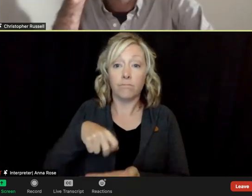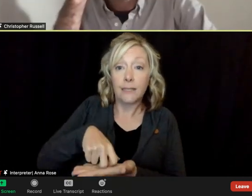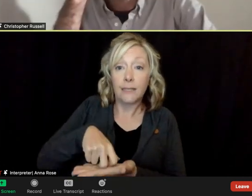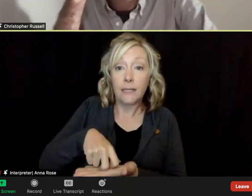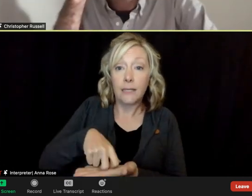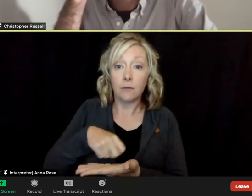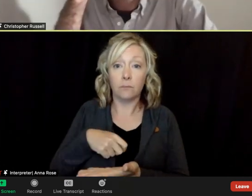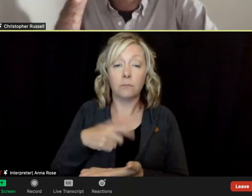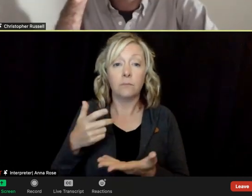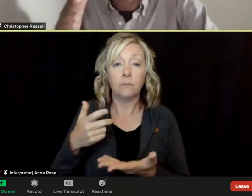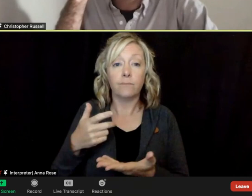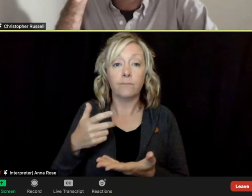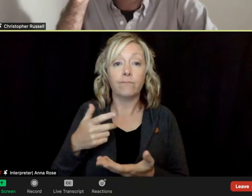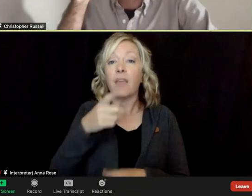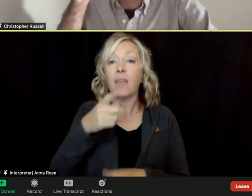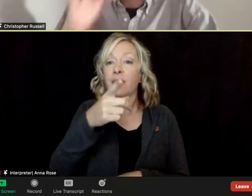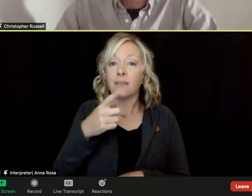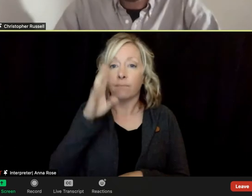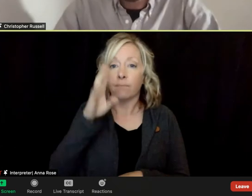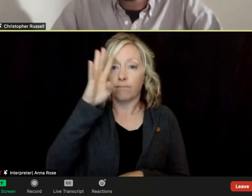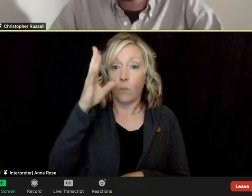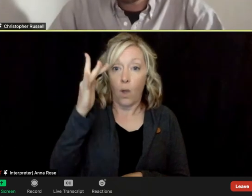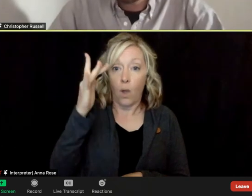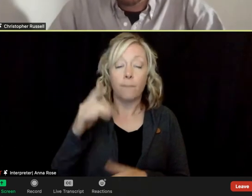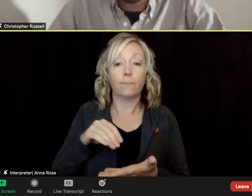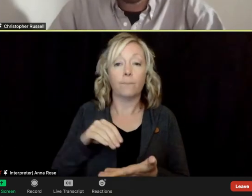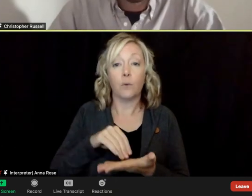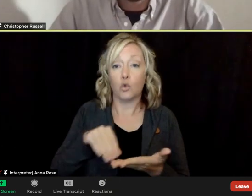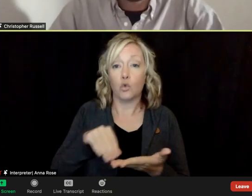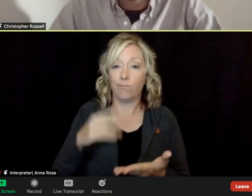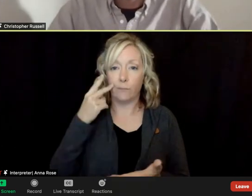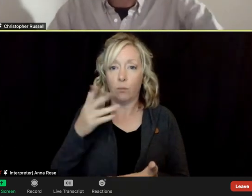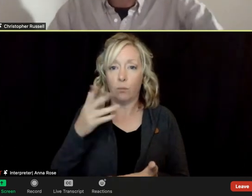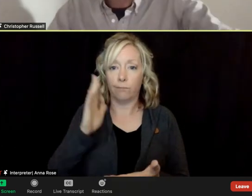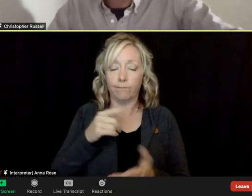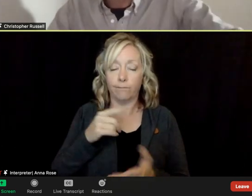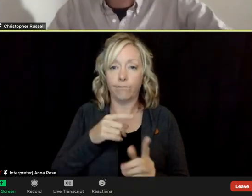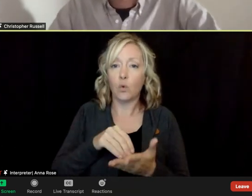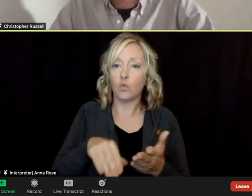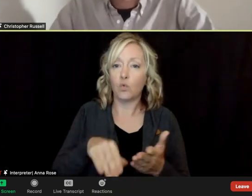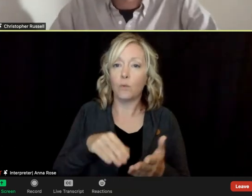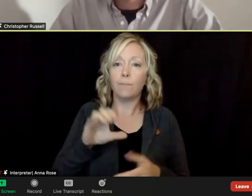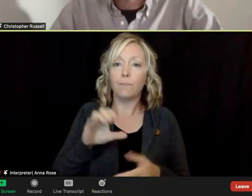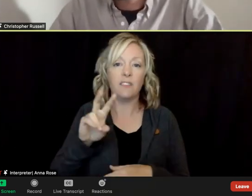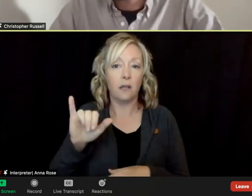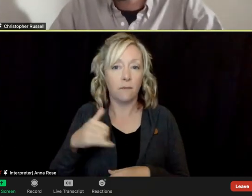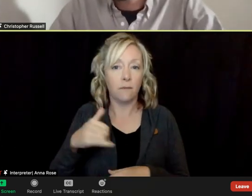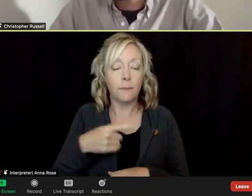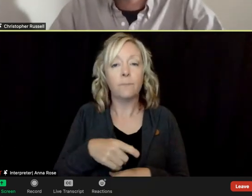because I saw a student with CVI who was really having trouble attending to